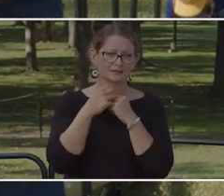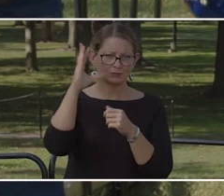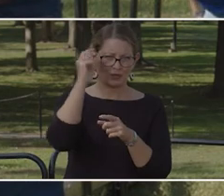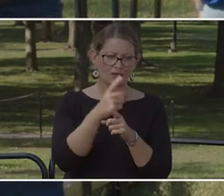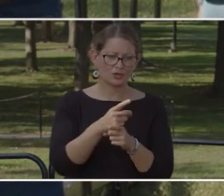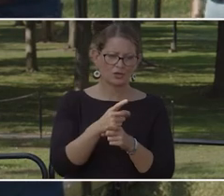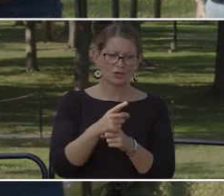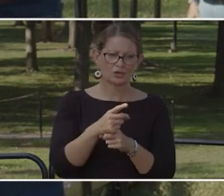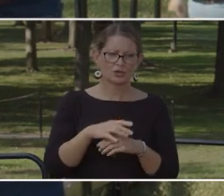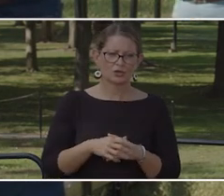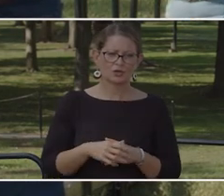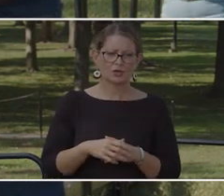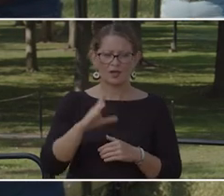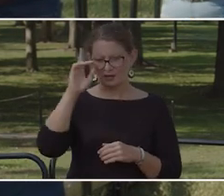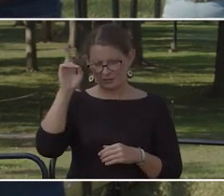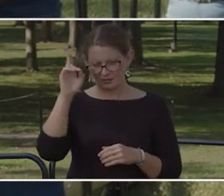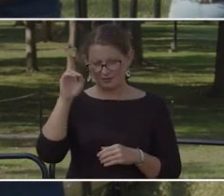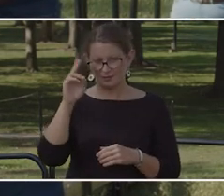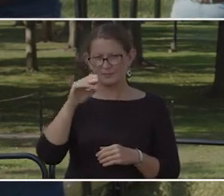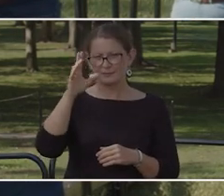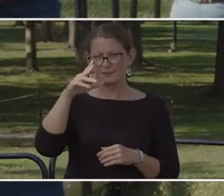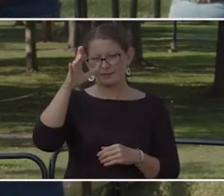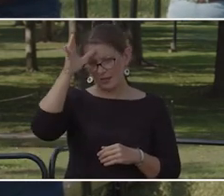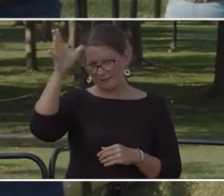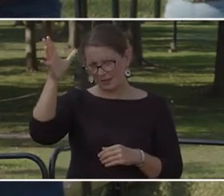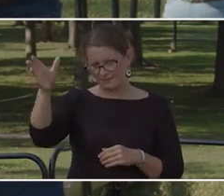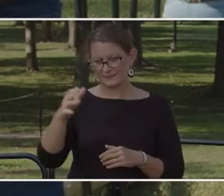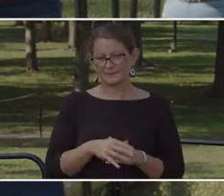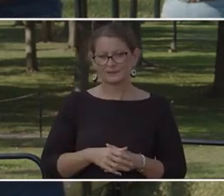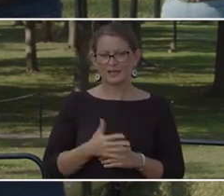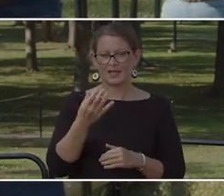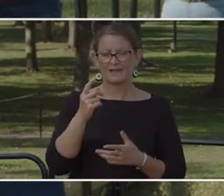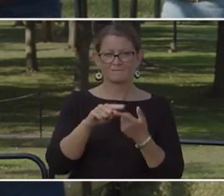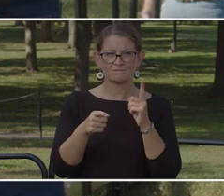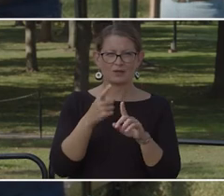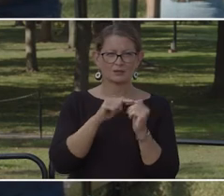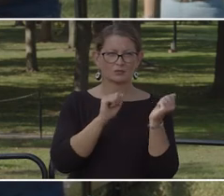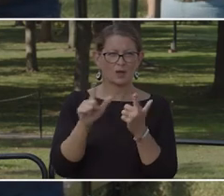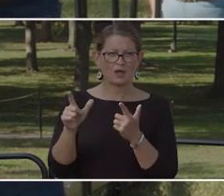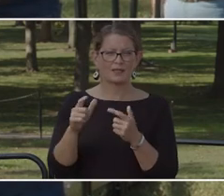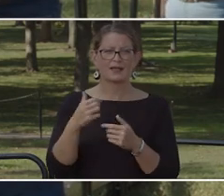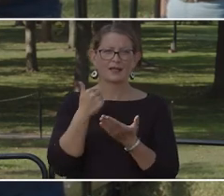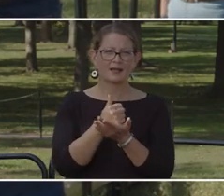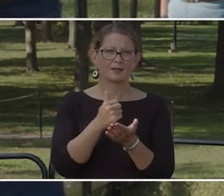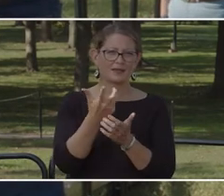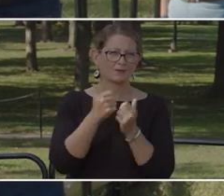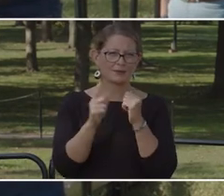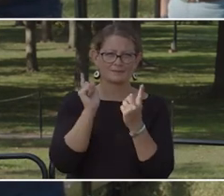brother, uncle, pop, and friend to all, and a helping hand to all he